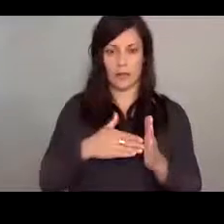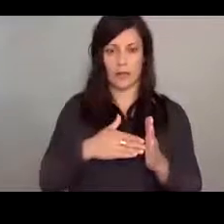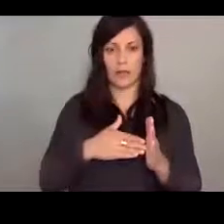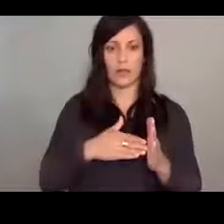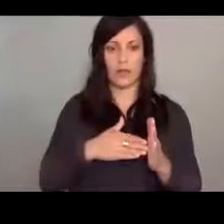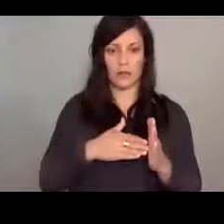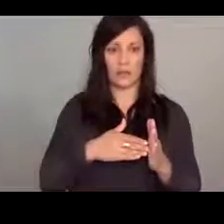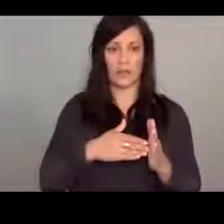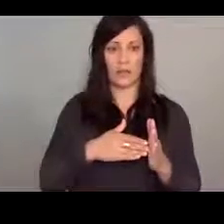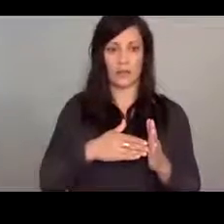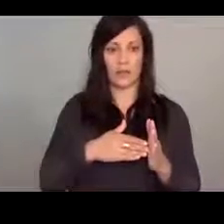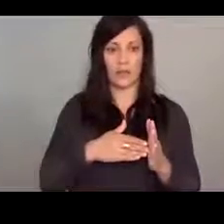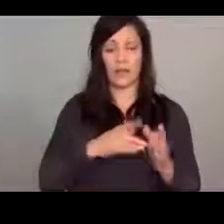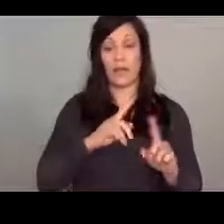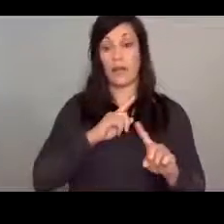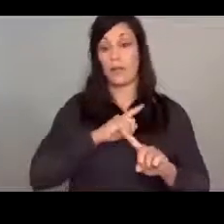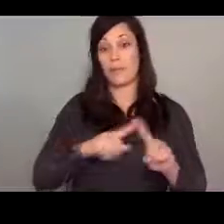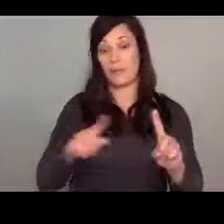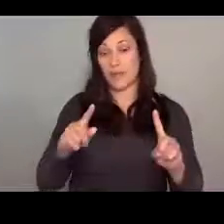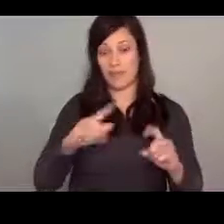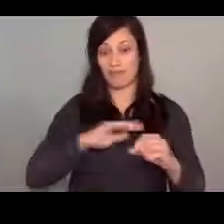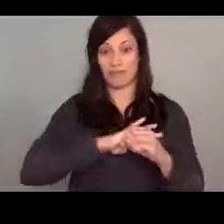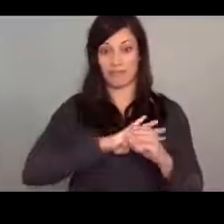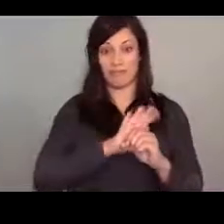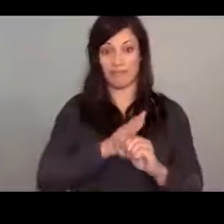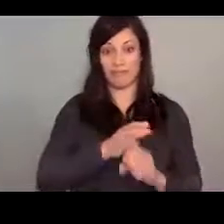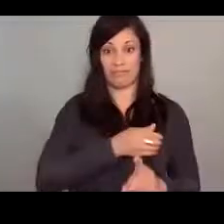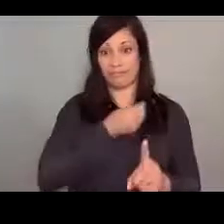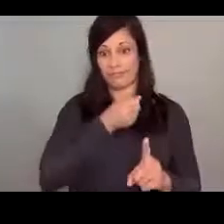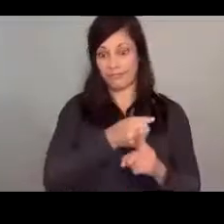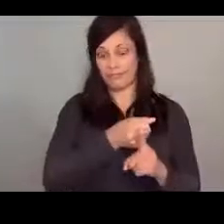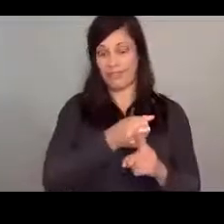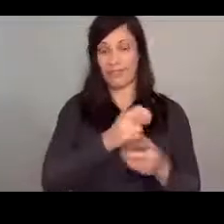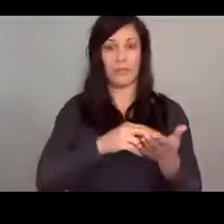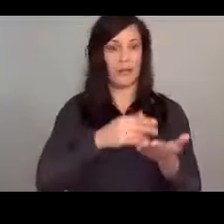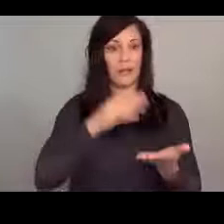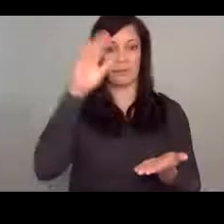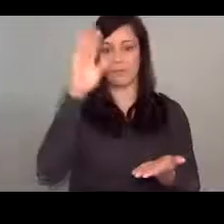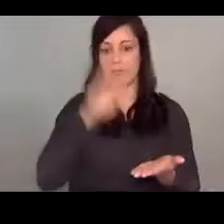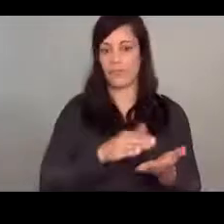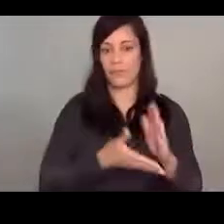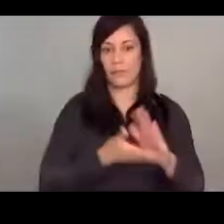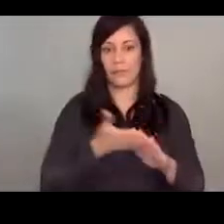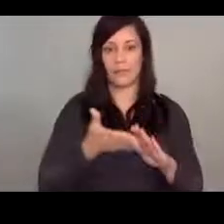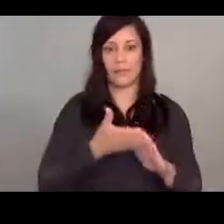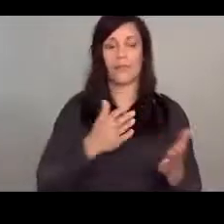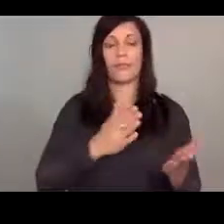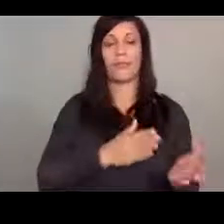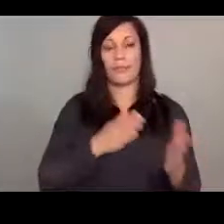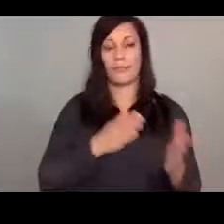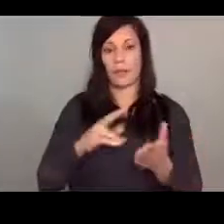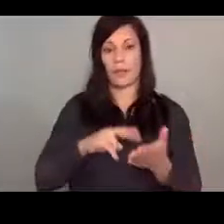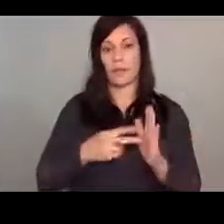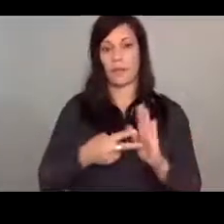$55,000, but the pandemic hampered operations greatly. So in fiscal year